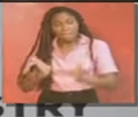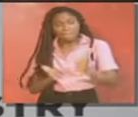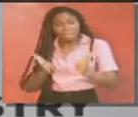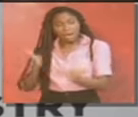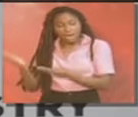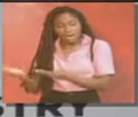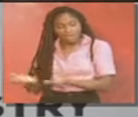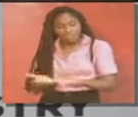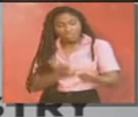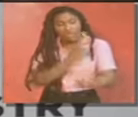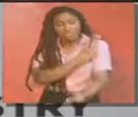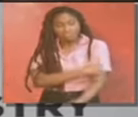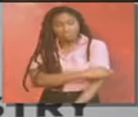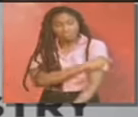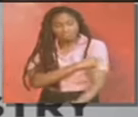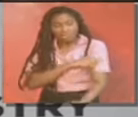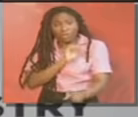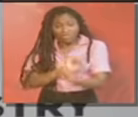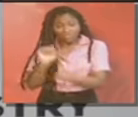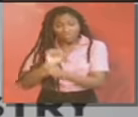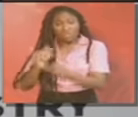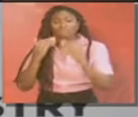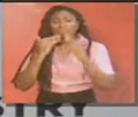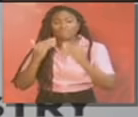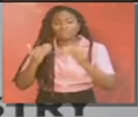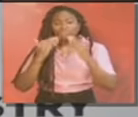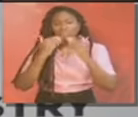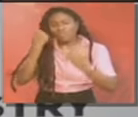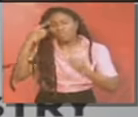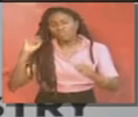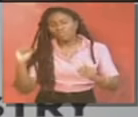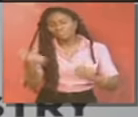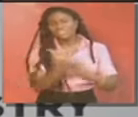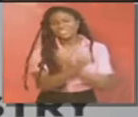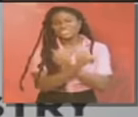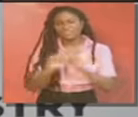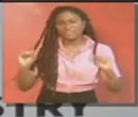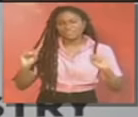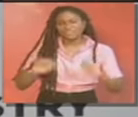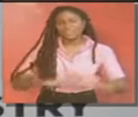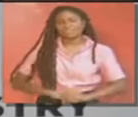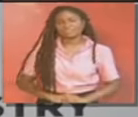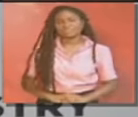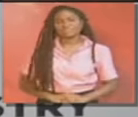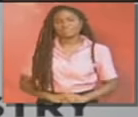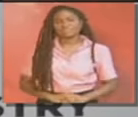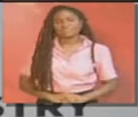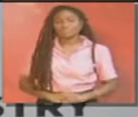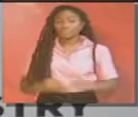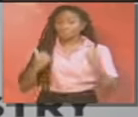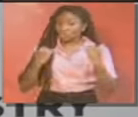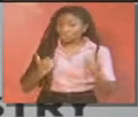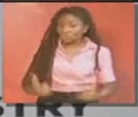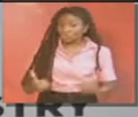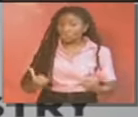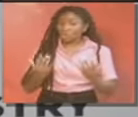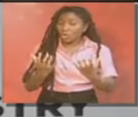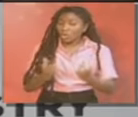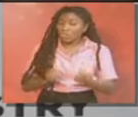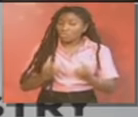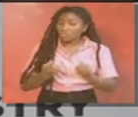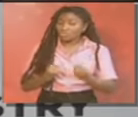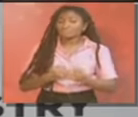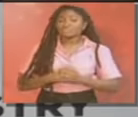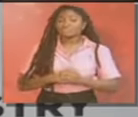to keep our nationals, their families, and our population safe. In this regard, I would like to commend the